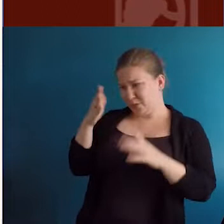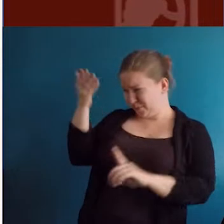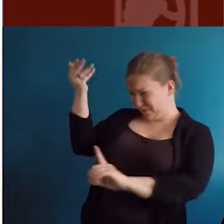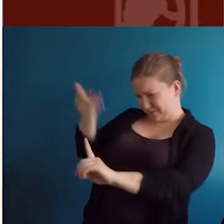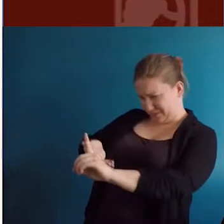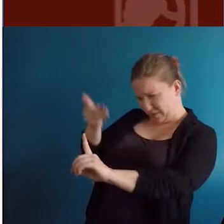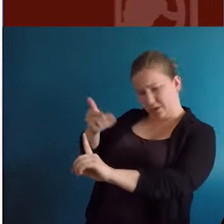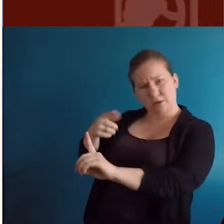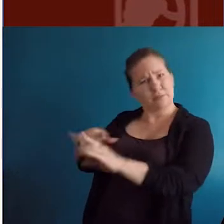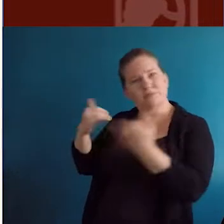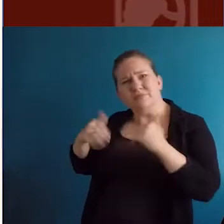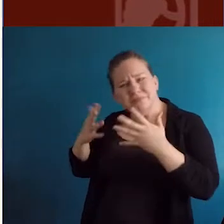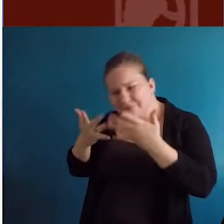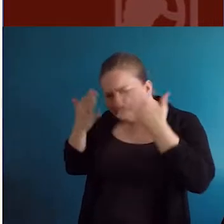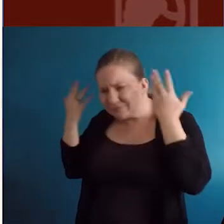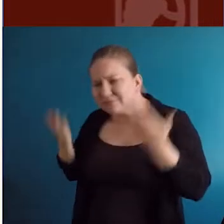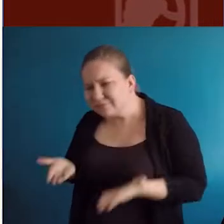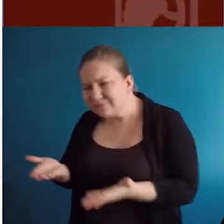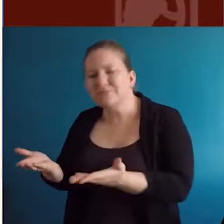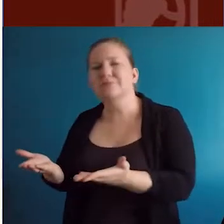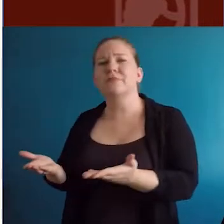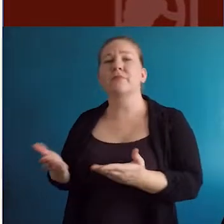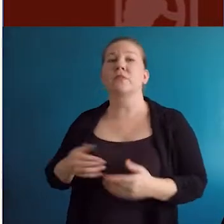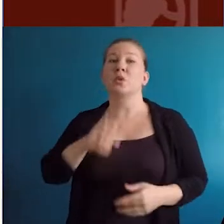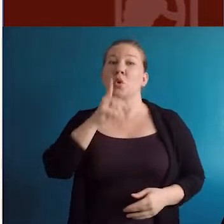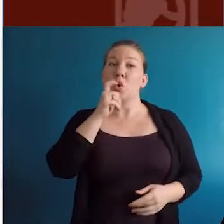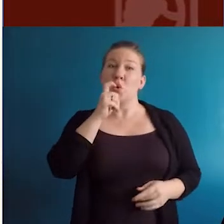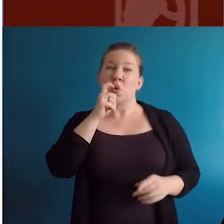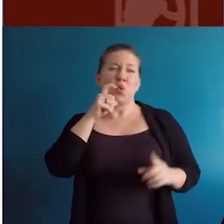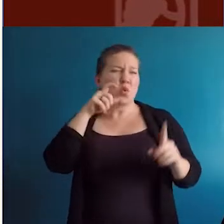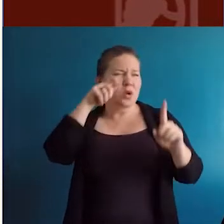you. Bless and do not curse them.